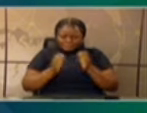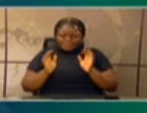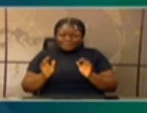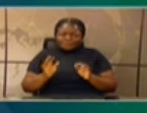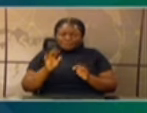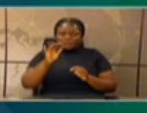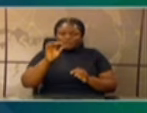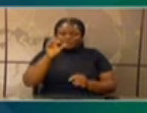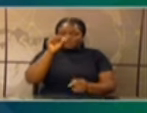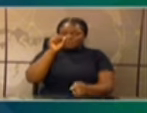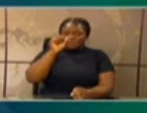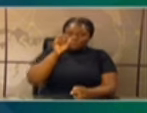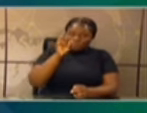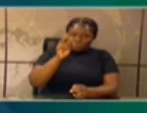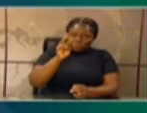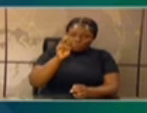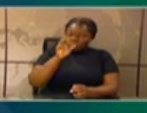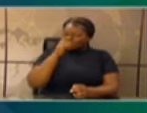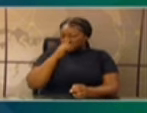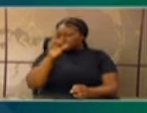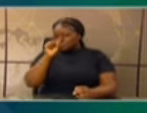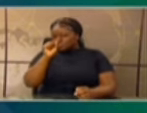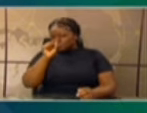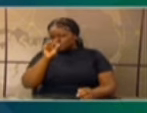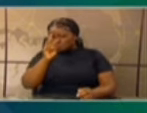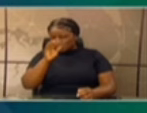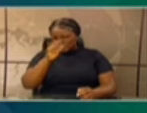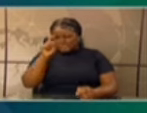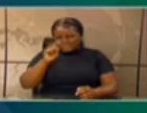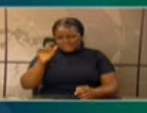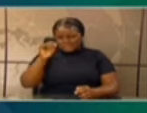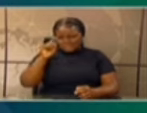One more president or not a finance minister, prime minister.